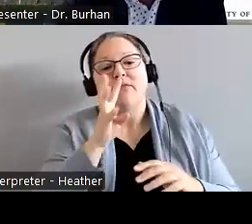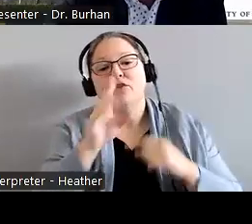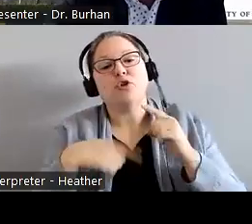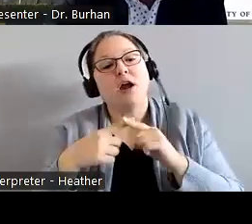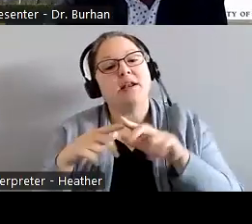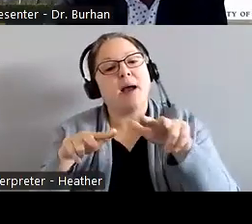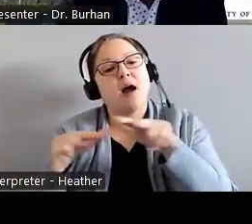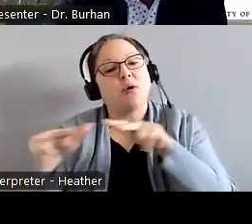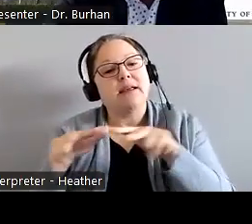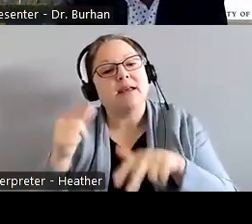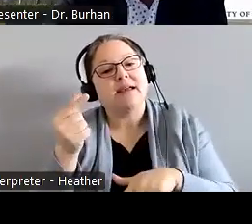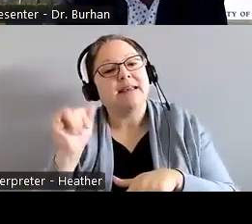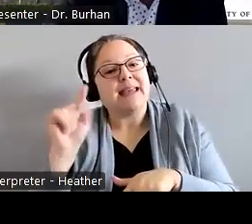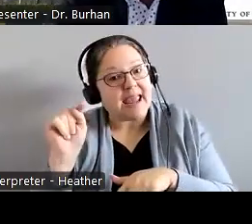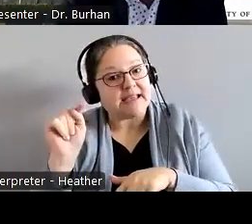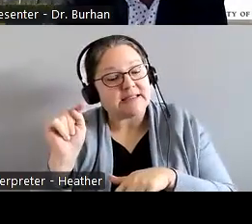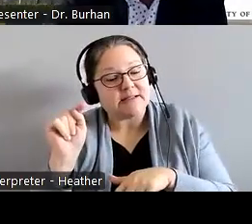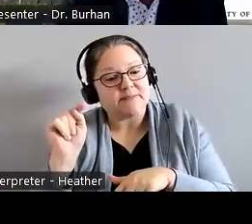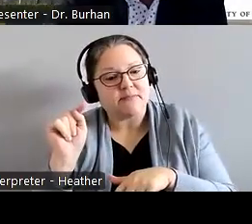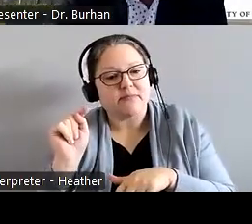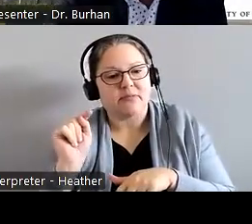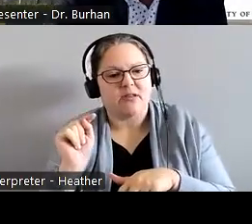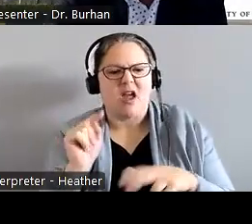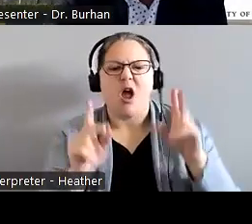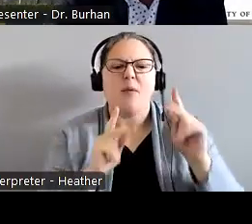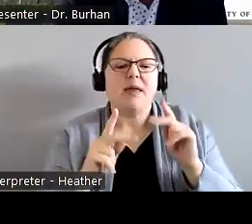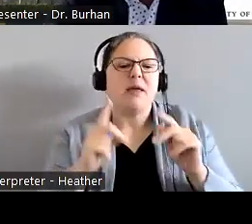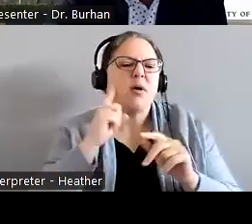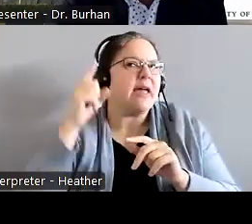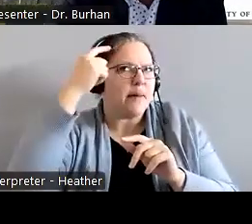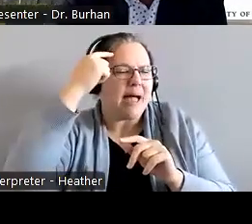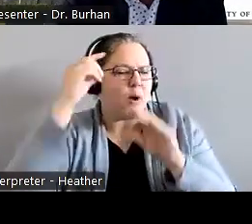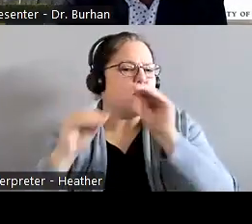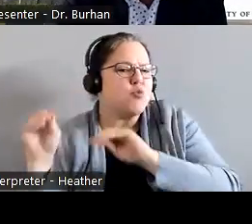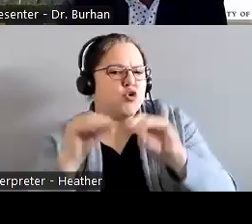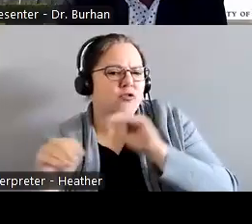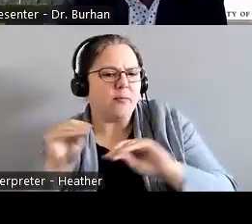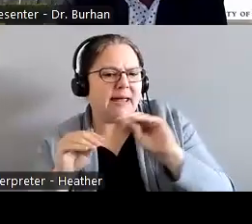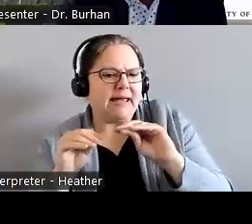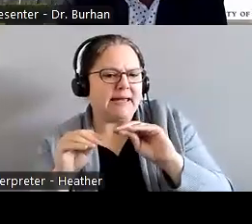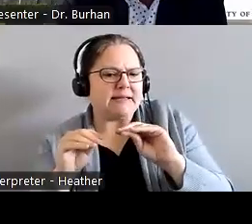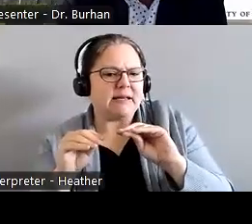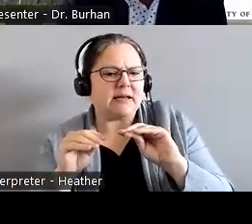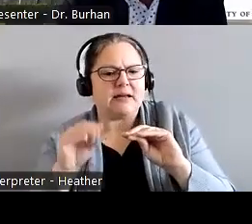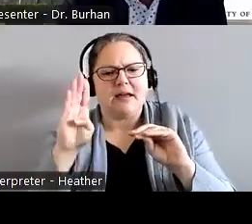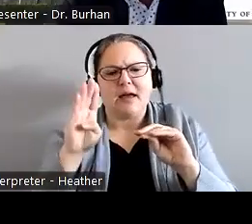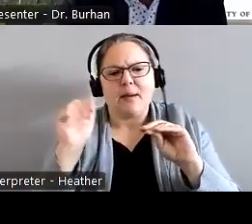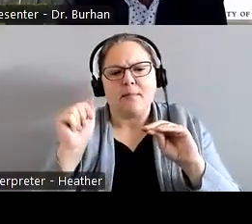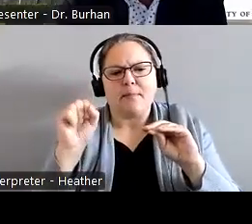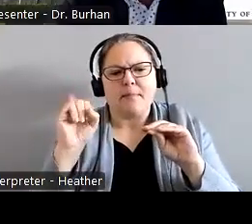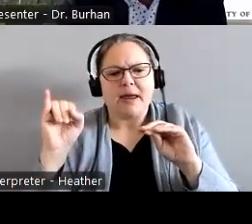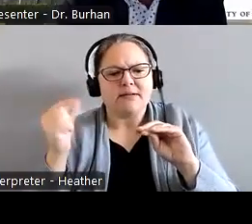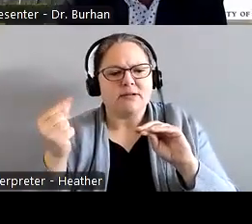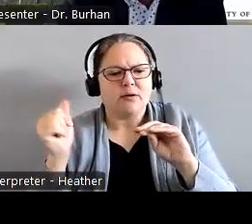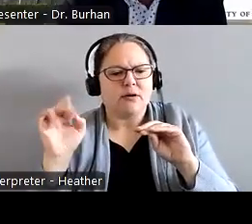the slide, typically people think about the motor cortex and the basal ganglia and going below to the brainstem